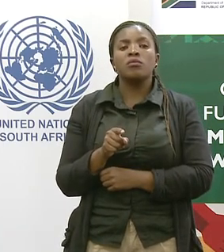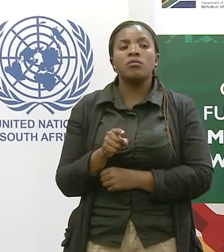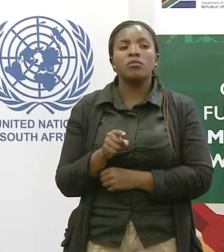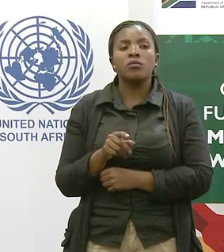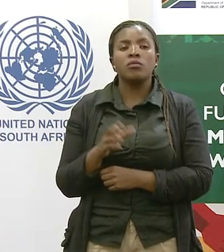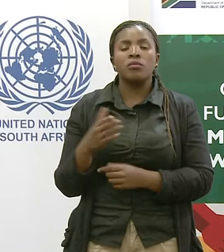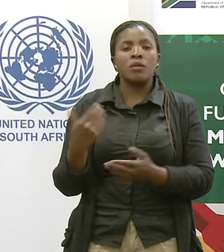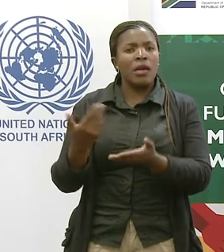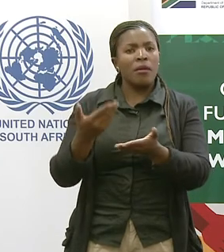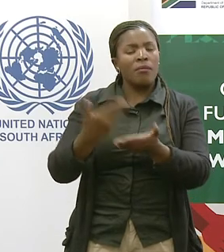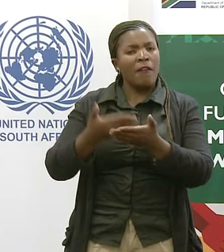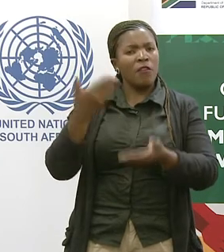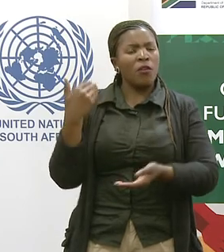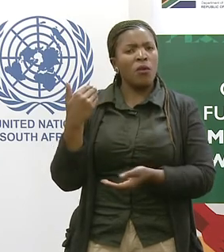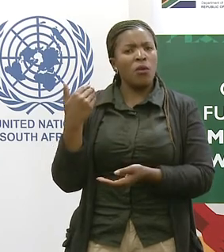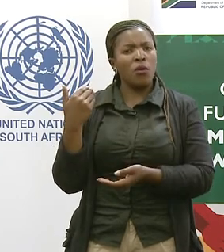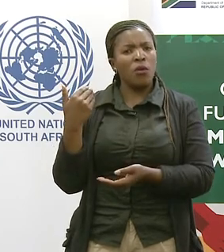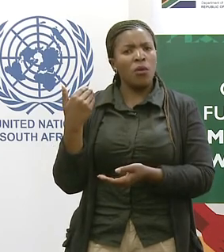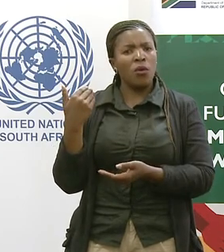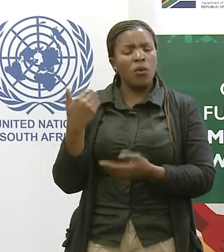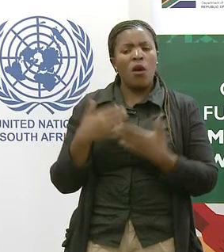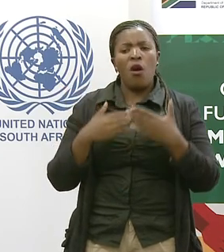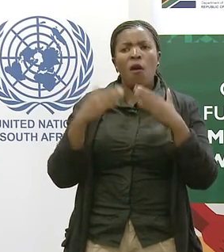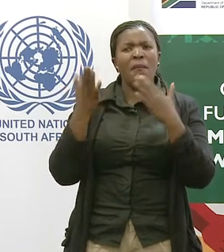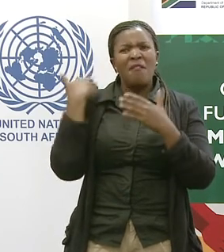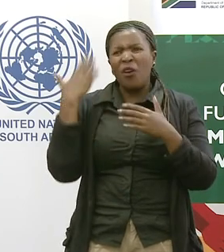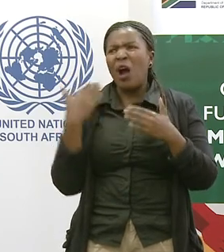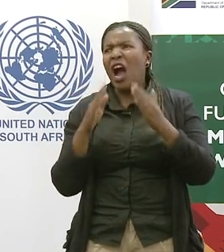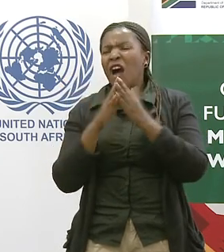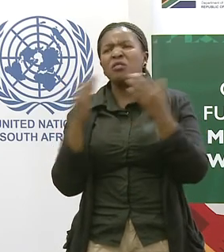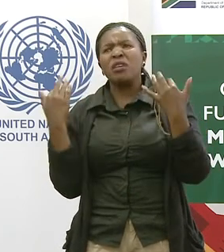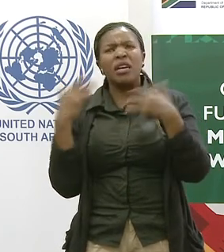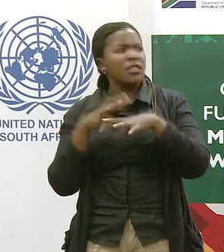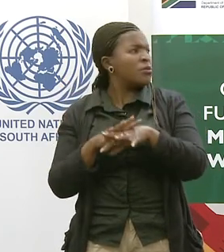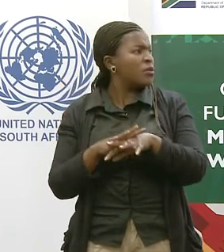of Representatives and the House of Assembly and the House, you know,